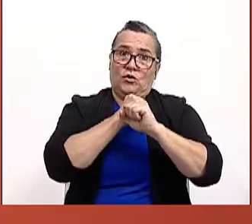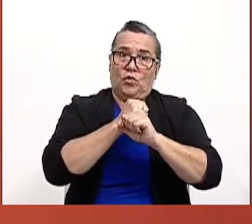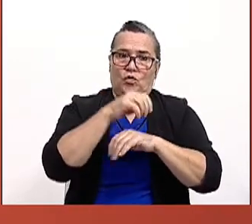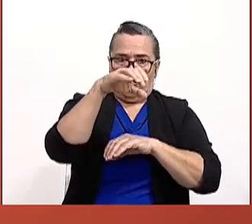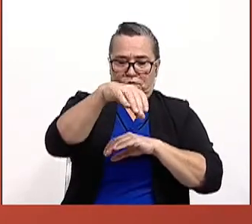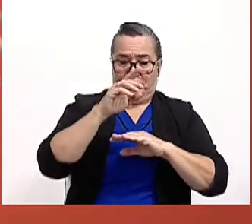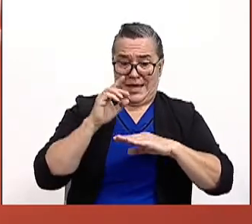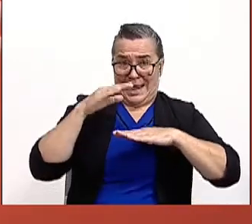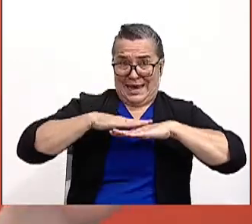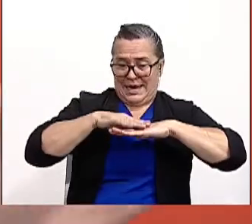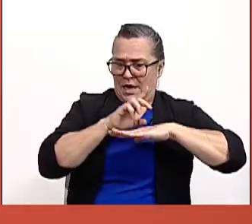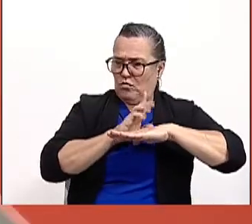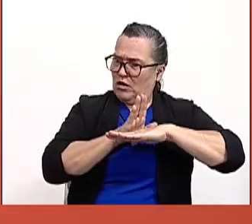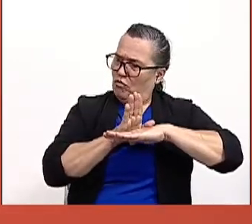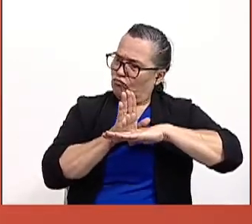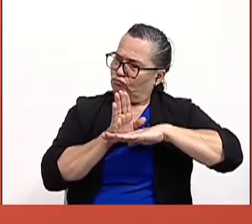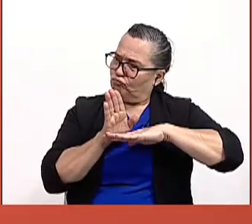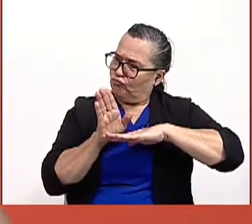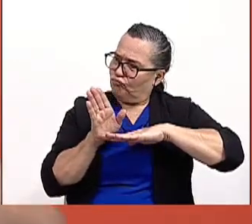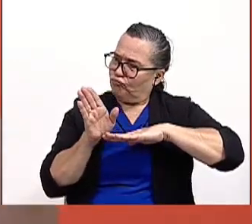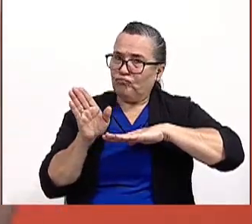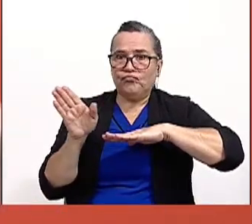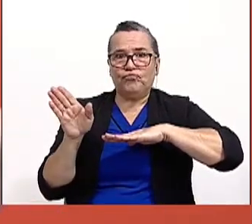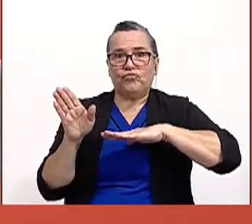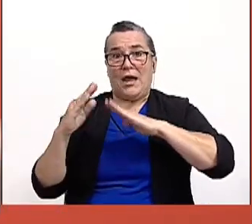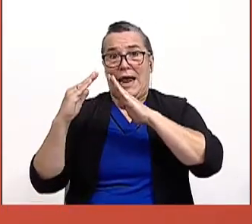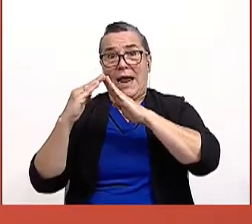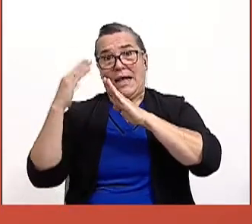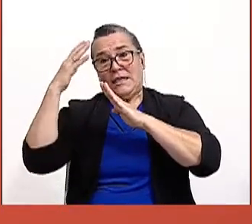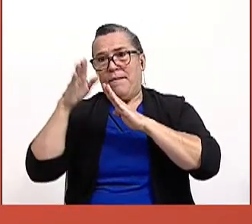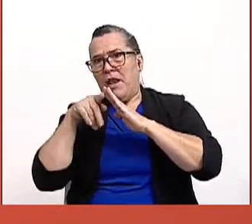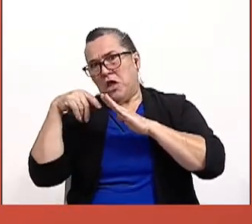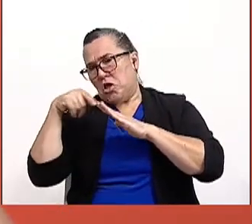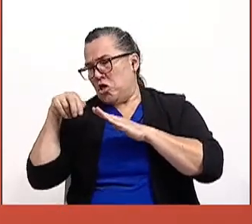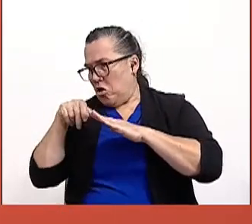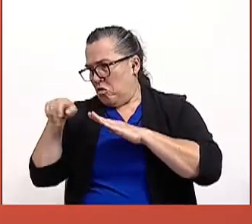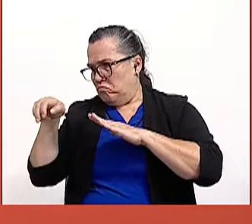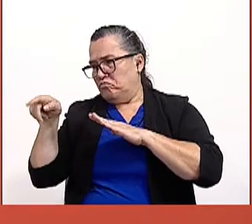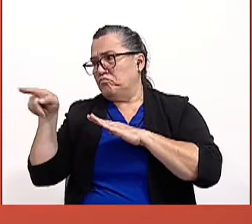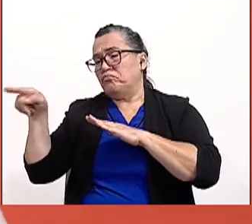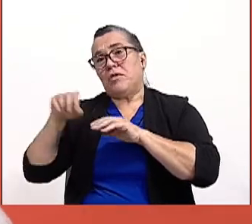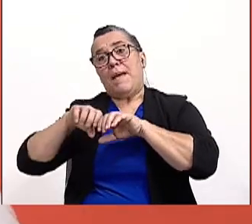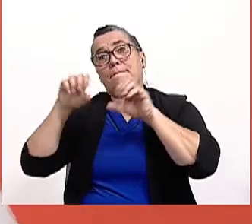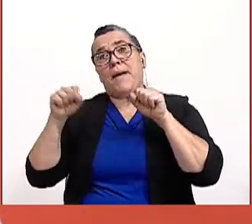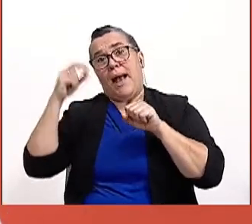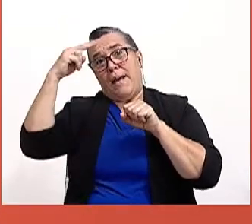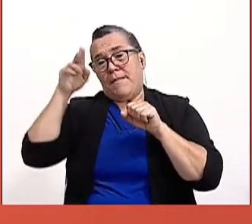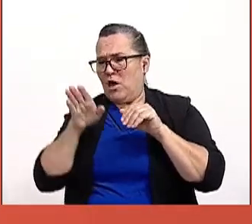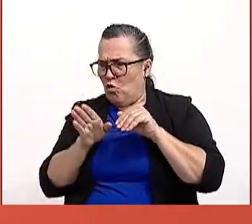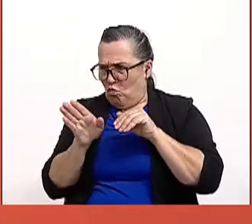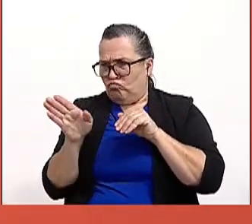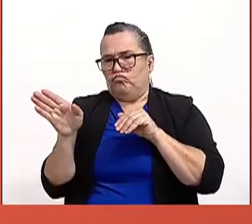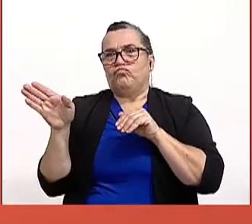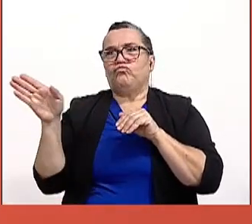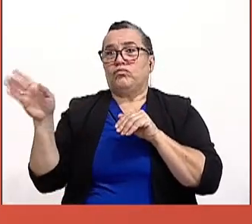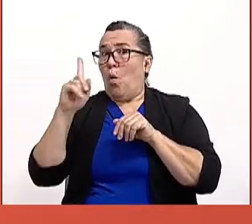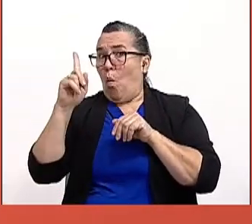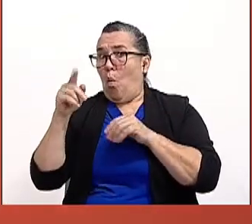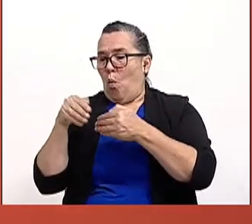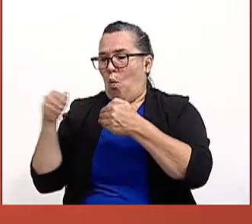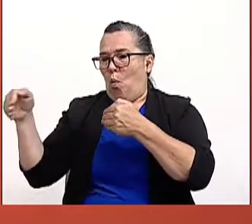You turn right, go past the Ministry of Foreign Affairs and the Embassy of Mexico. That's one